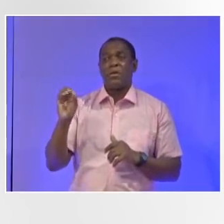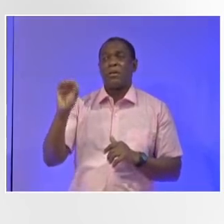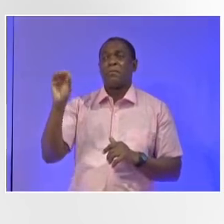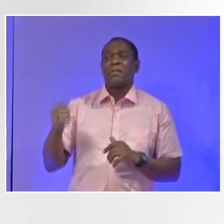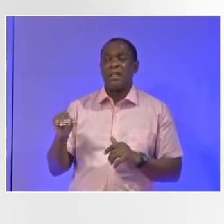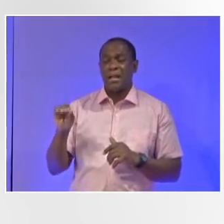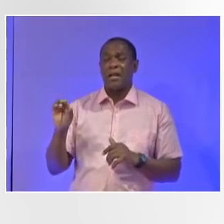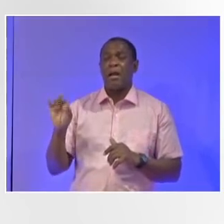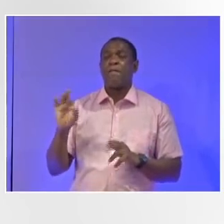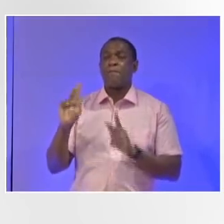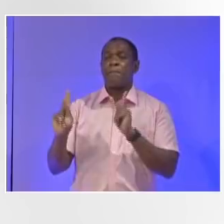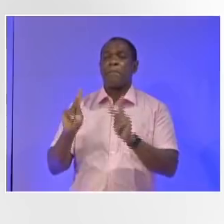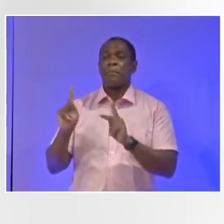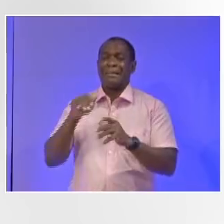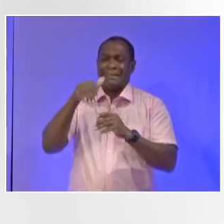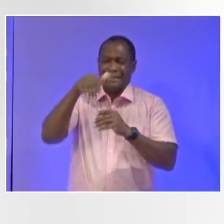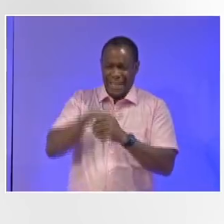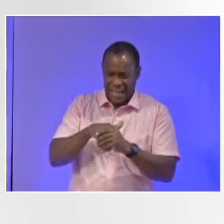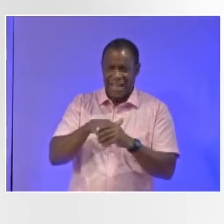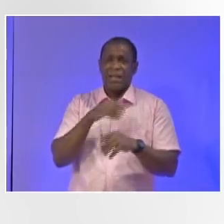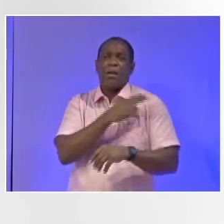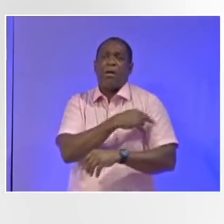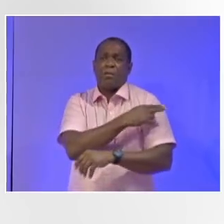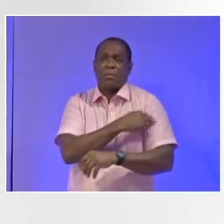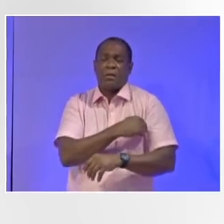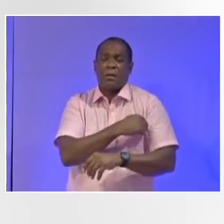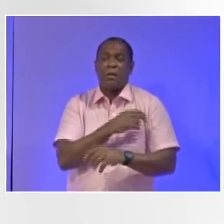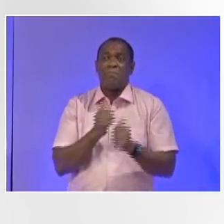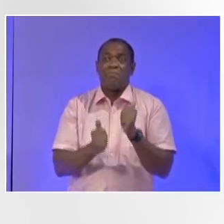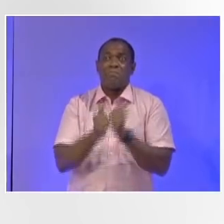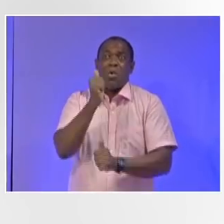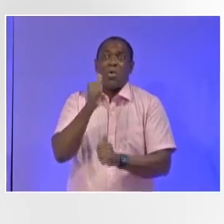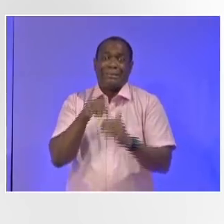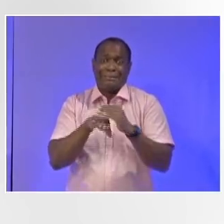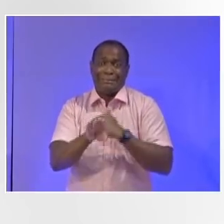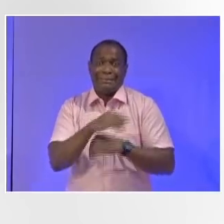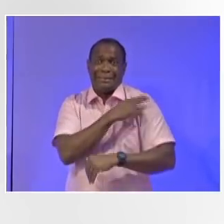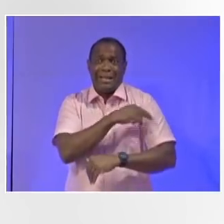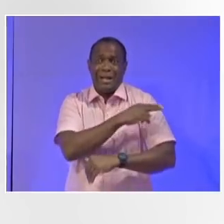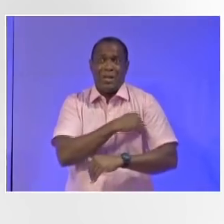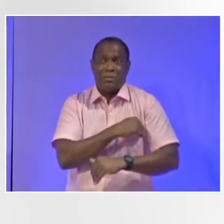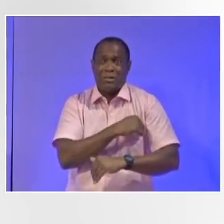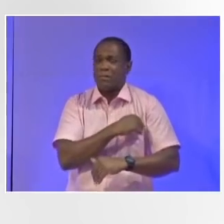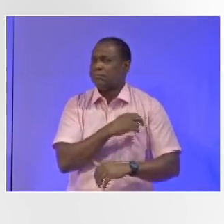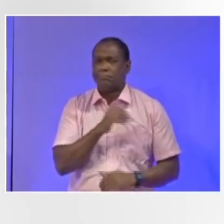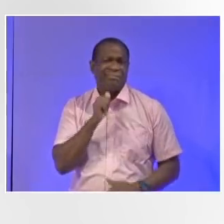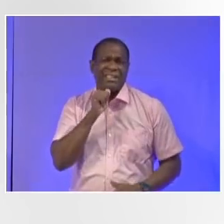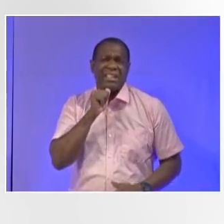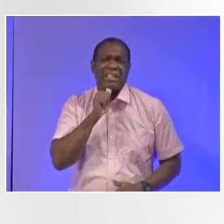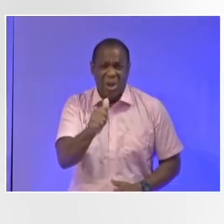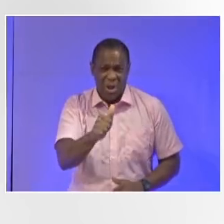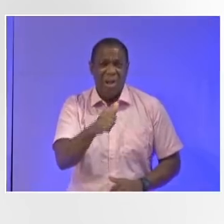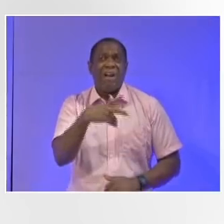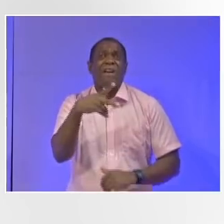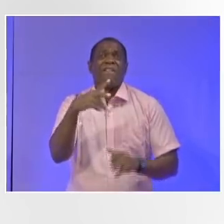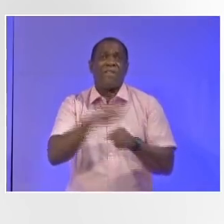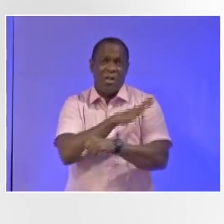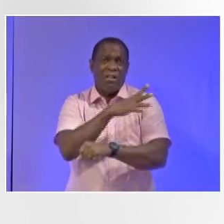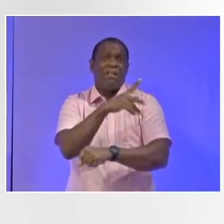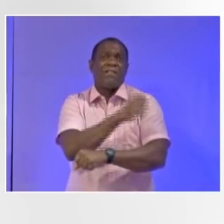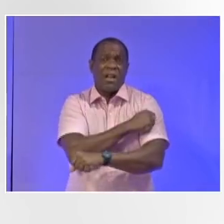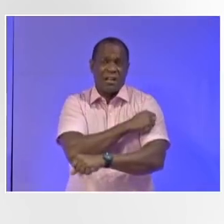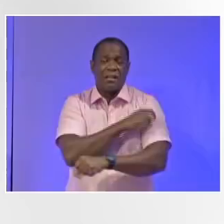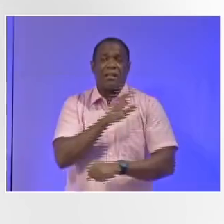it to hospital. The vast majority who have ended up in hospital remaining not fully vaccinated at